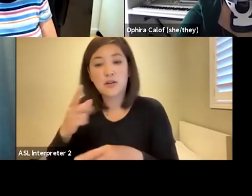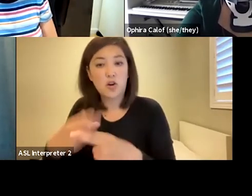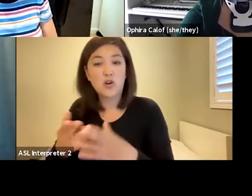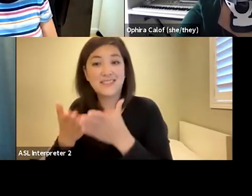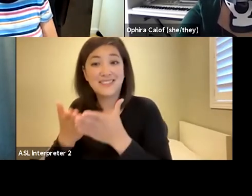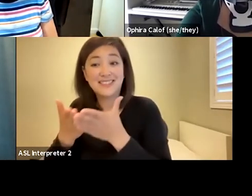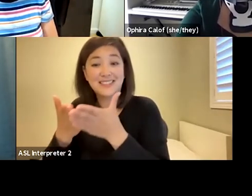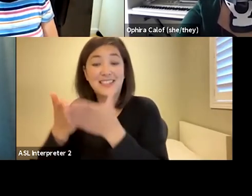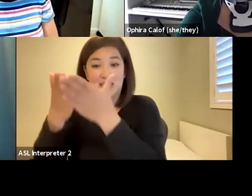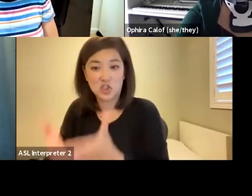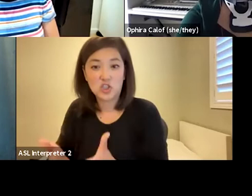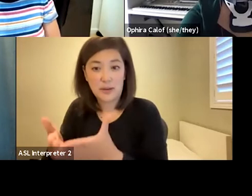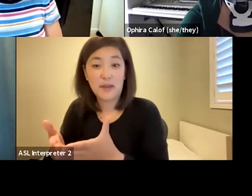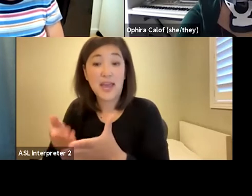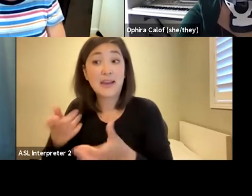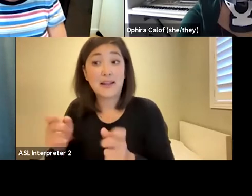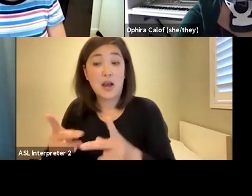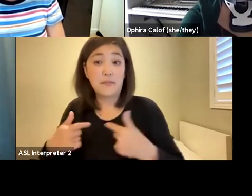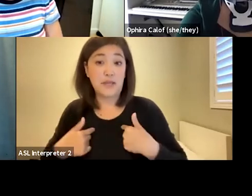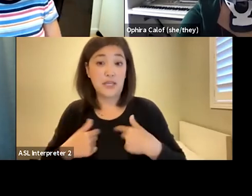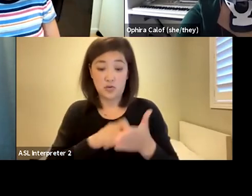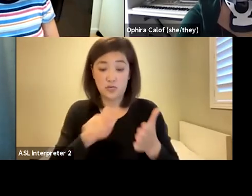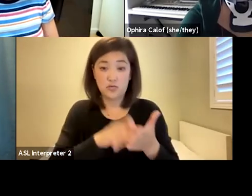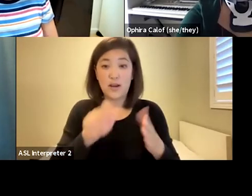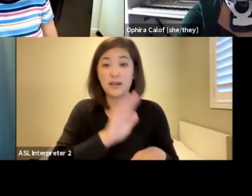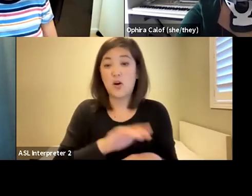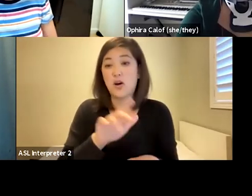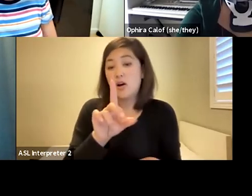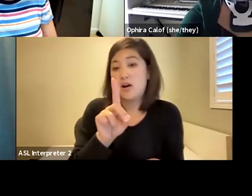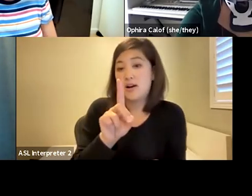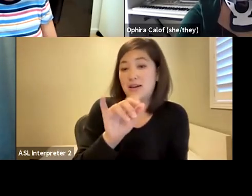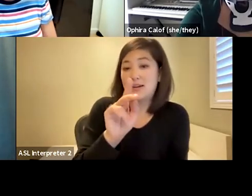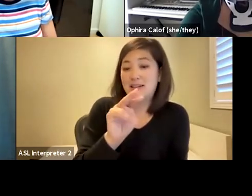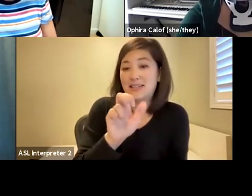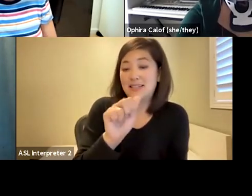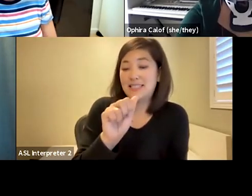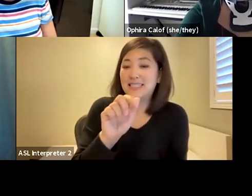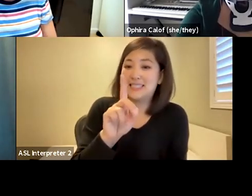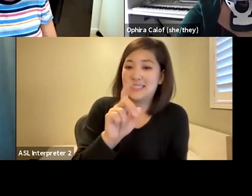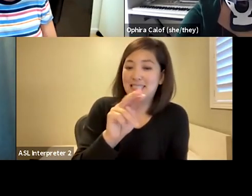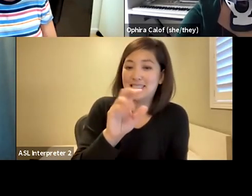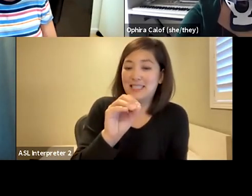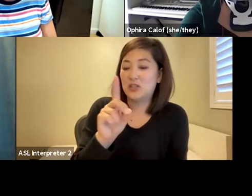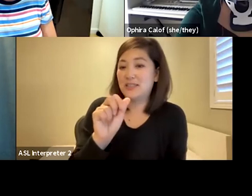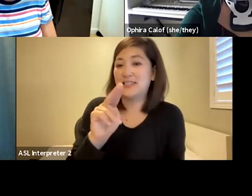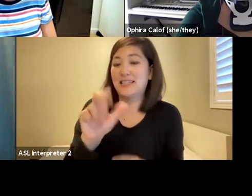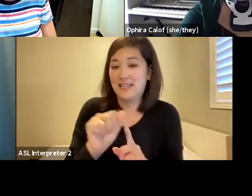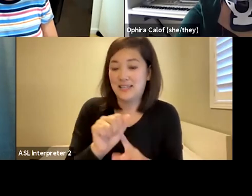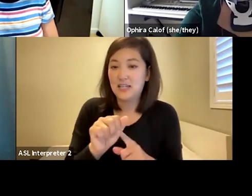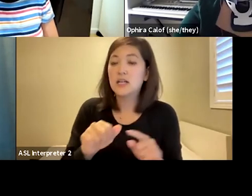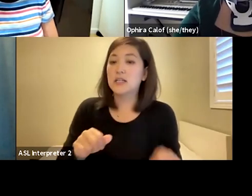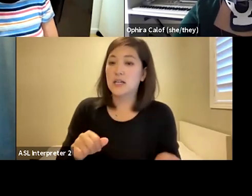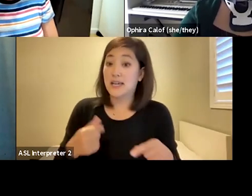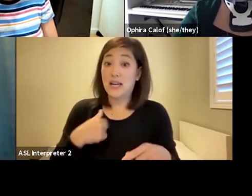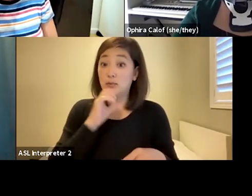they gave me the opportunity to write on the show called Dino Dana when I was 17. And so they didn't categorize me or limit me based on my past career. And so I